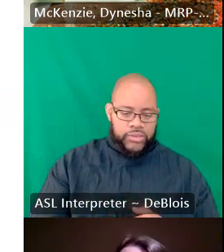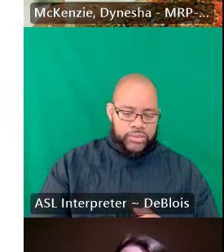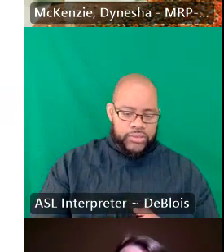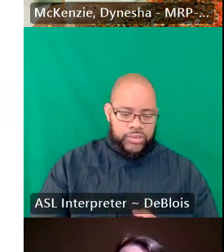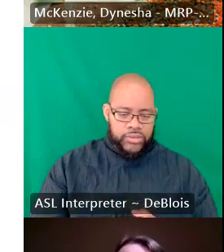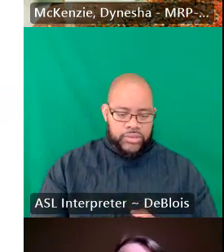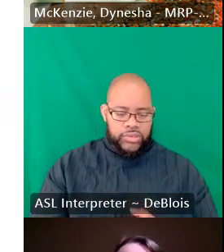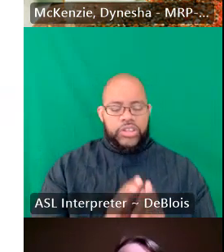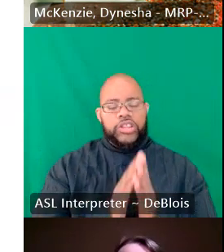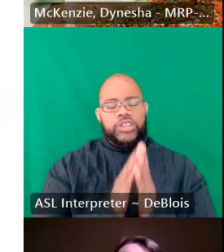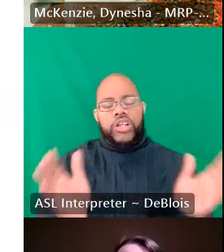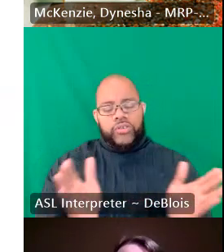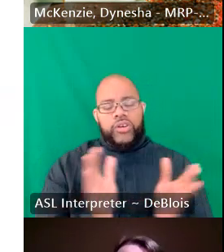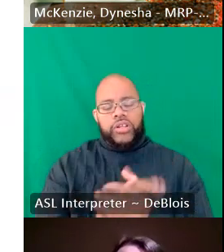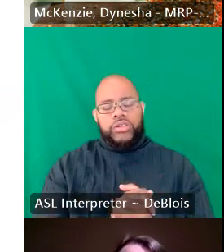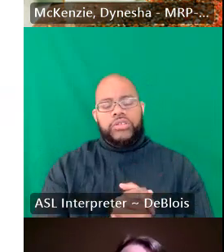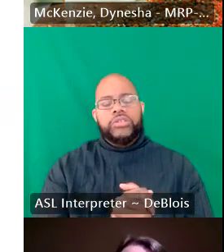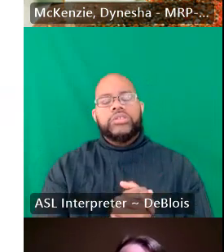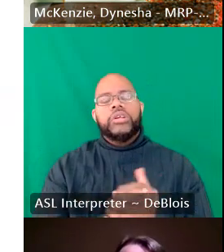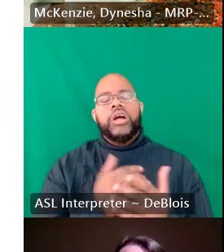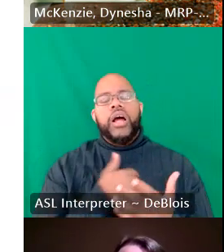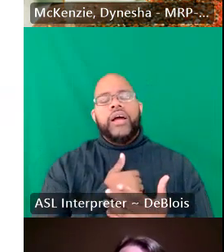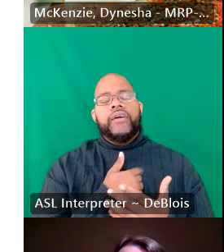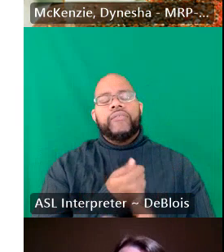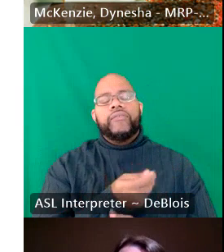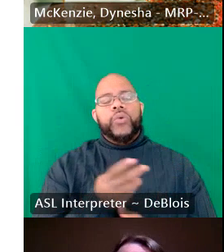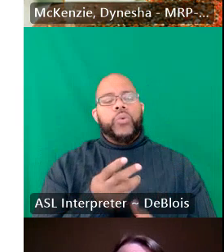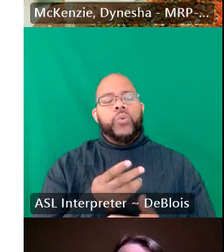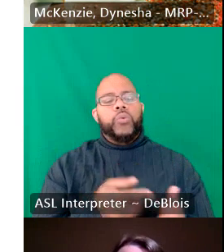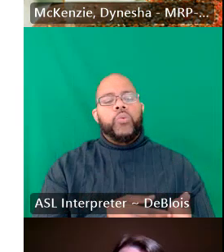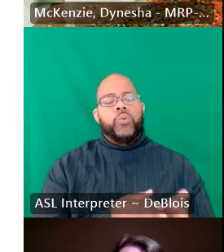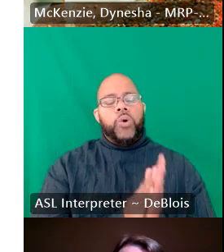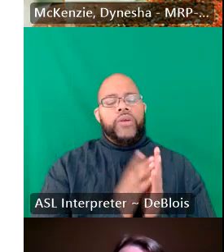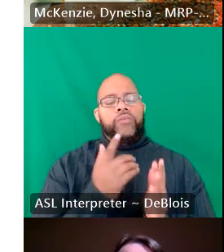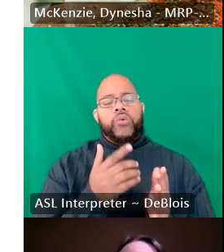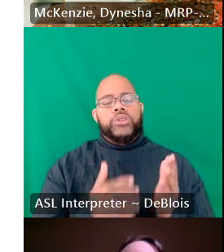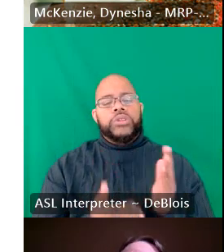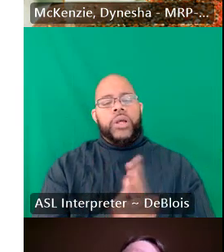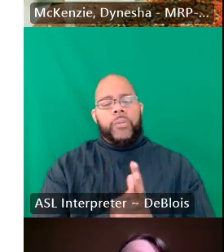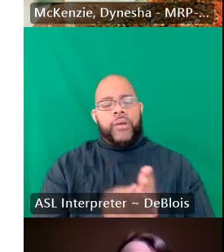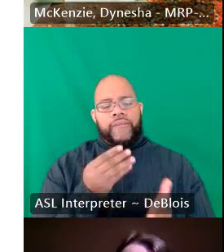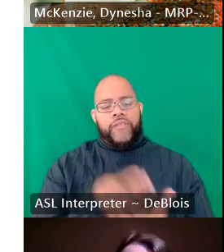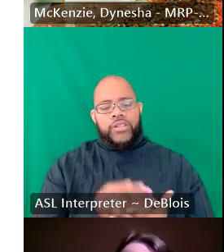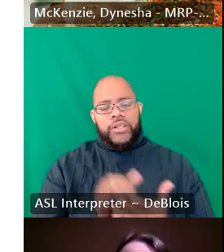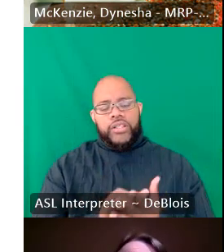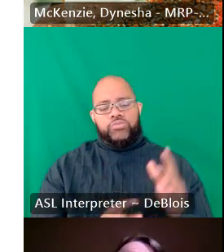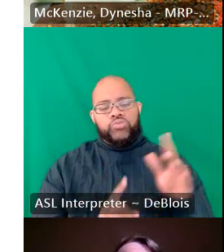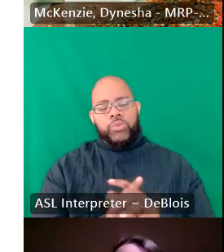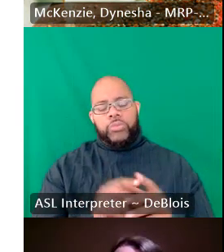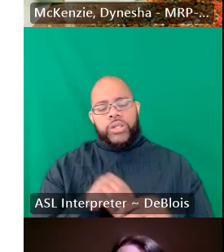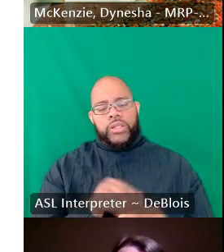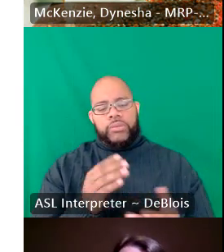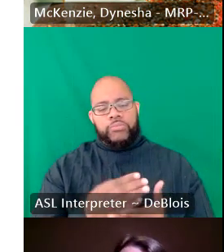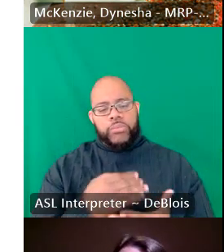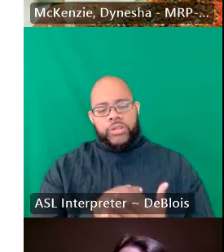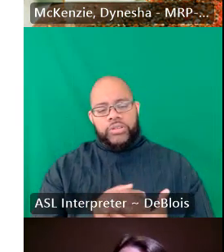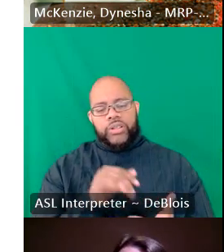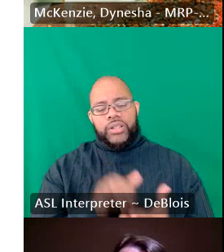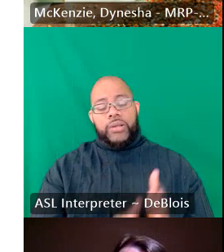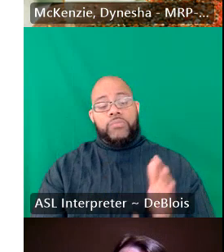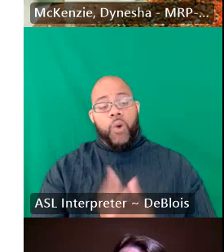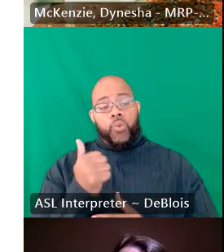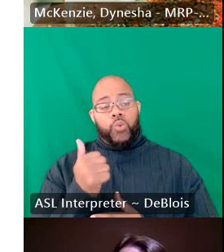in general, there are few requests for supplemental funding that appear in the budget. The vast